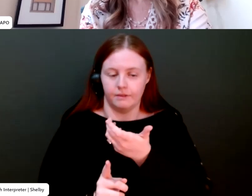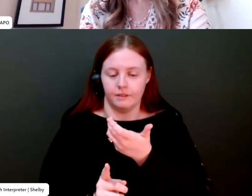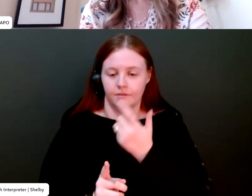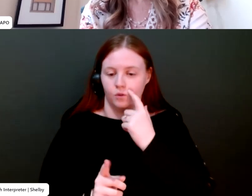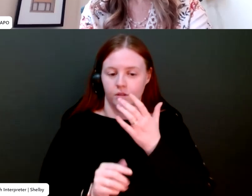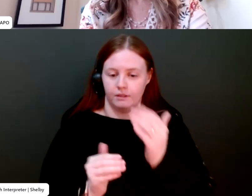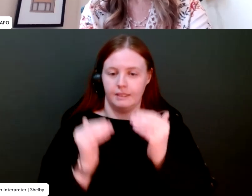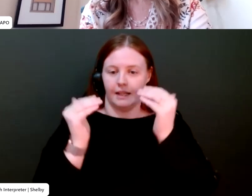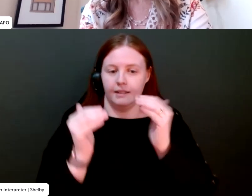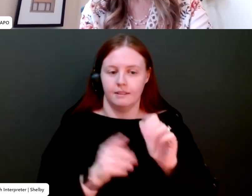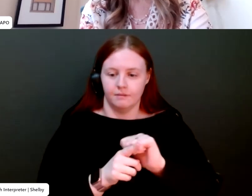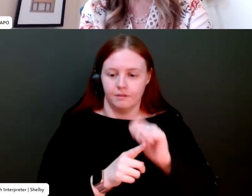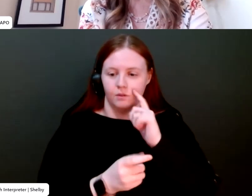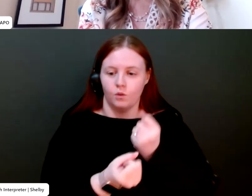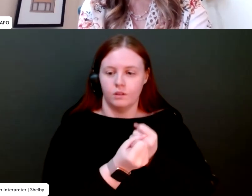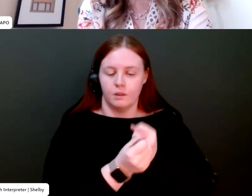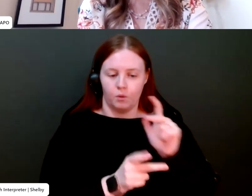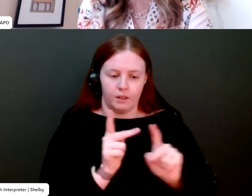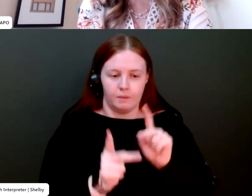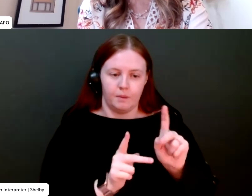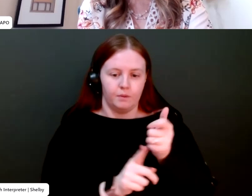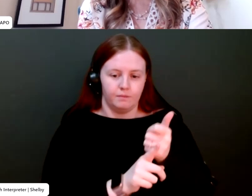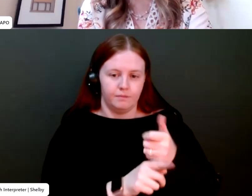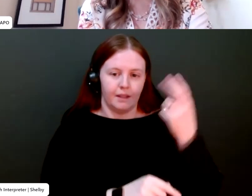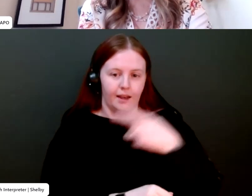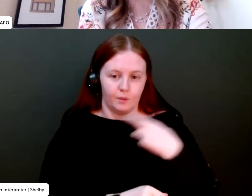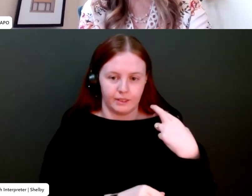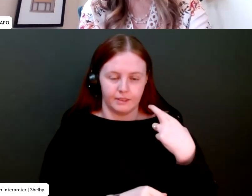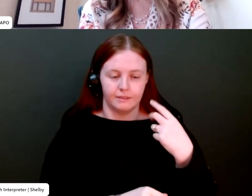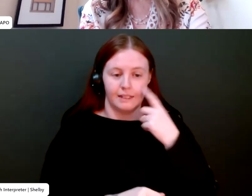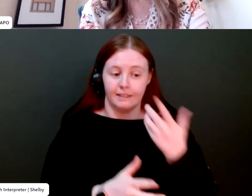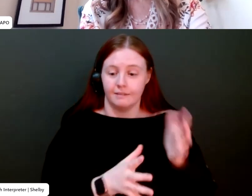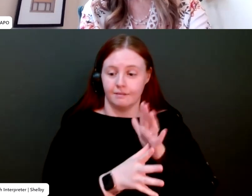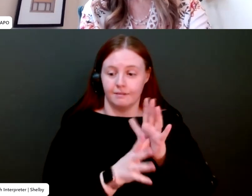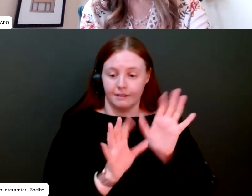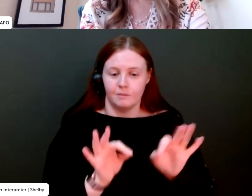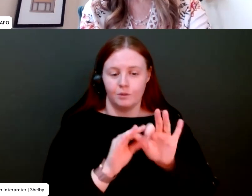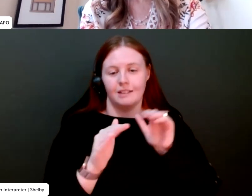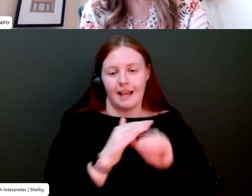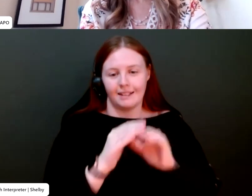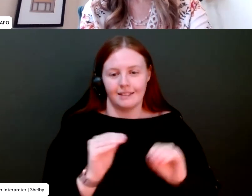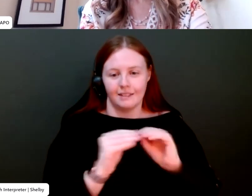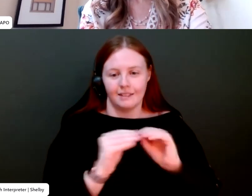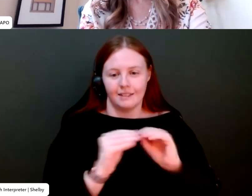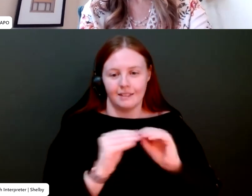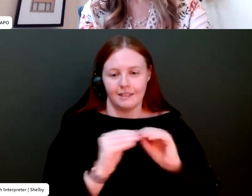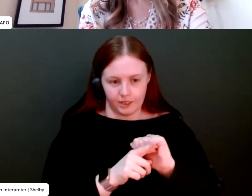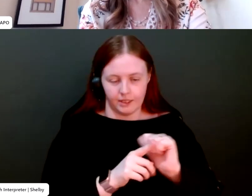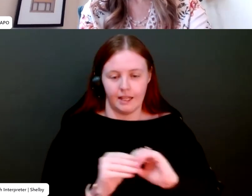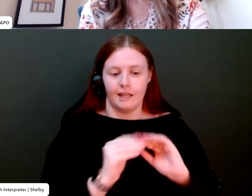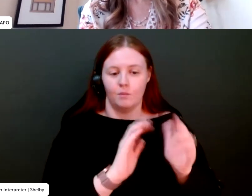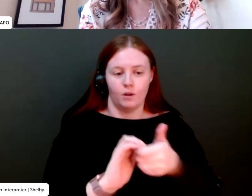for supporting older adults most at risk. And I think the key thing is access to more training and more